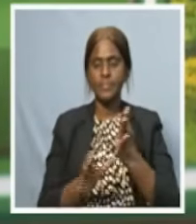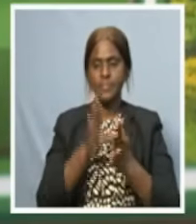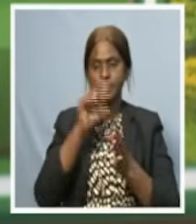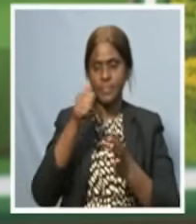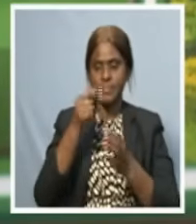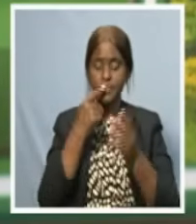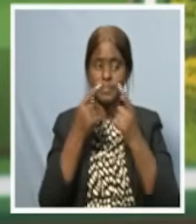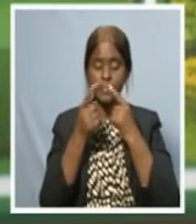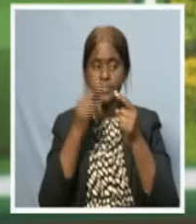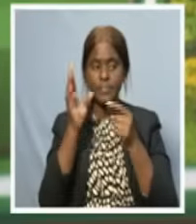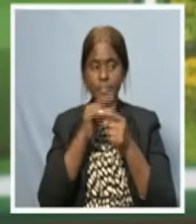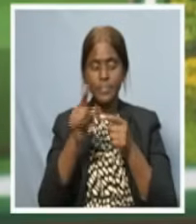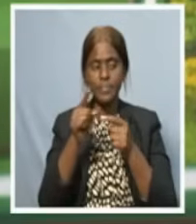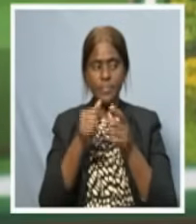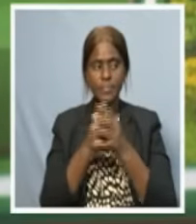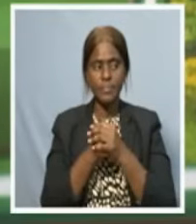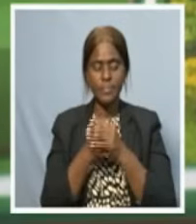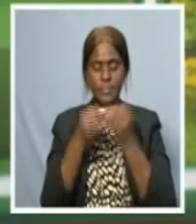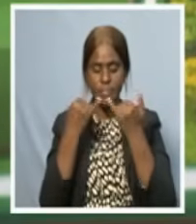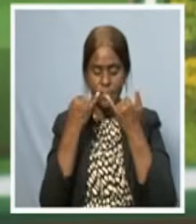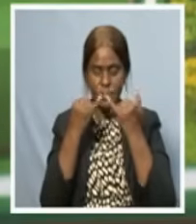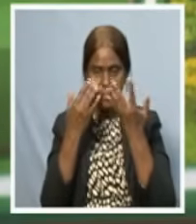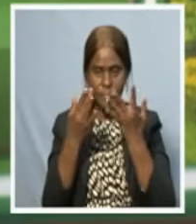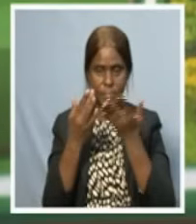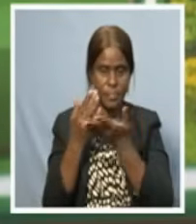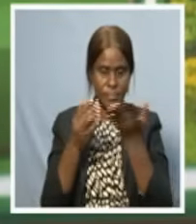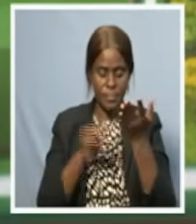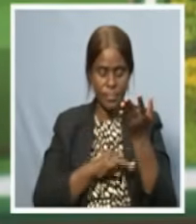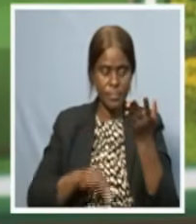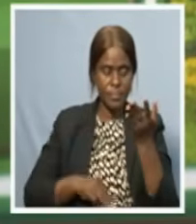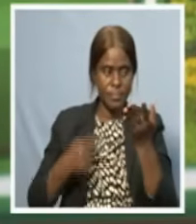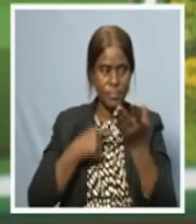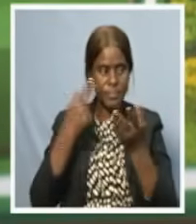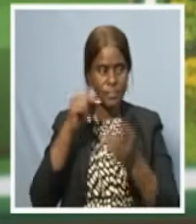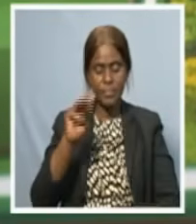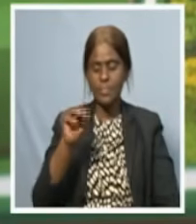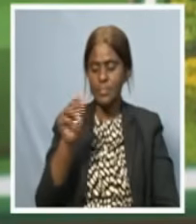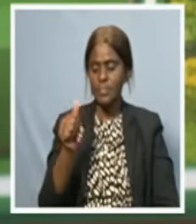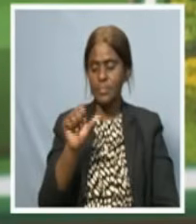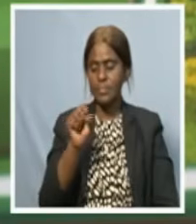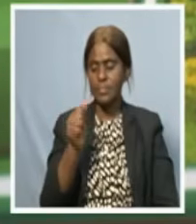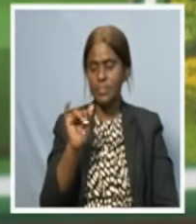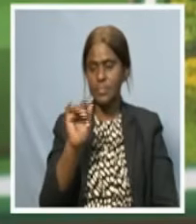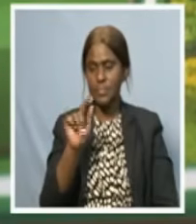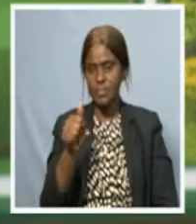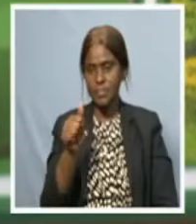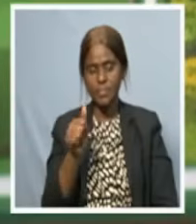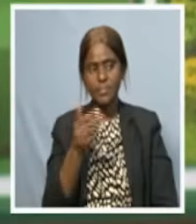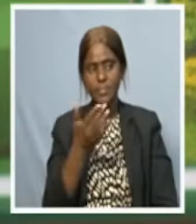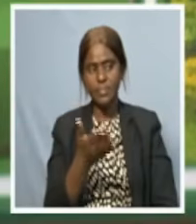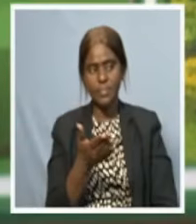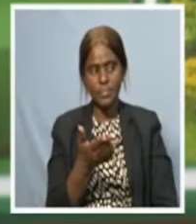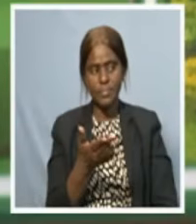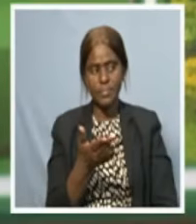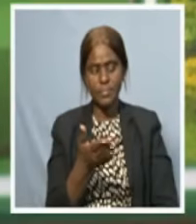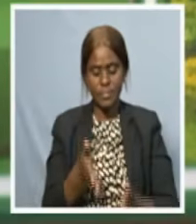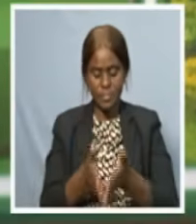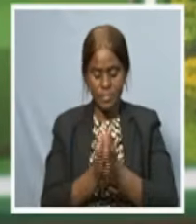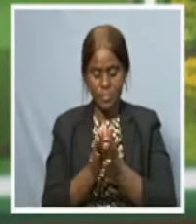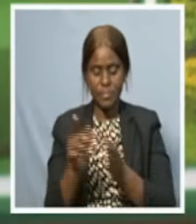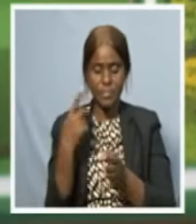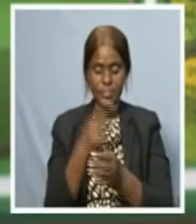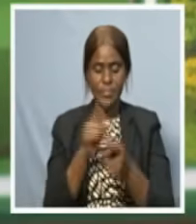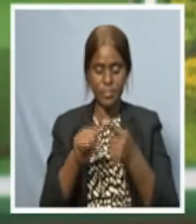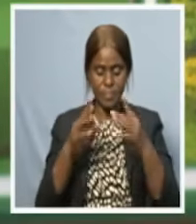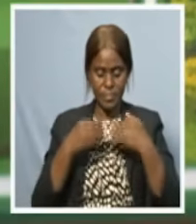did say that there was prior arrangements that Member of Parliament for Masaiti moves this motion. So he's moving that motion, urging the House